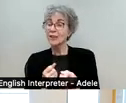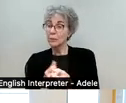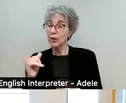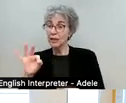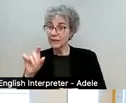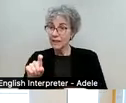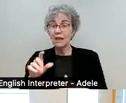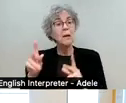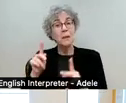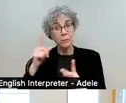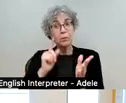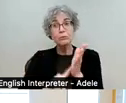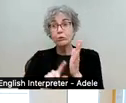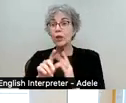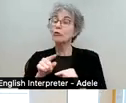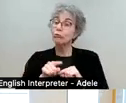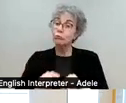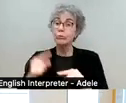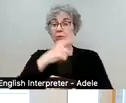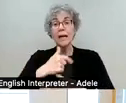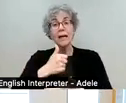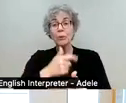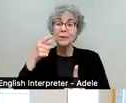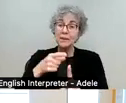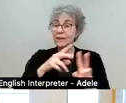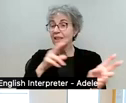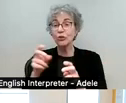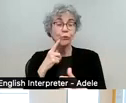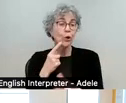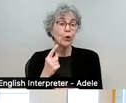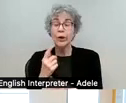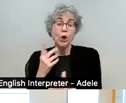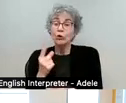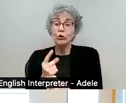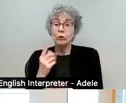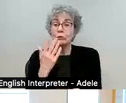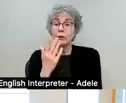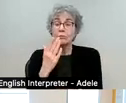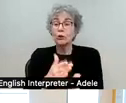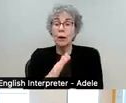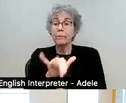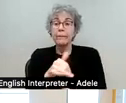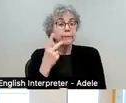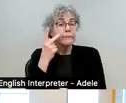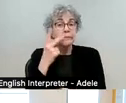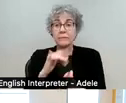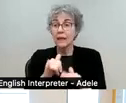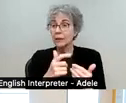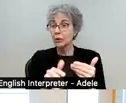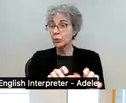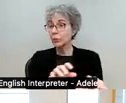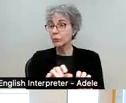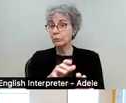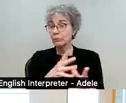to help with specific issues or on a regular schedule, or just to drop by and check in to see how he's doing. So he's living